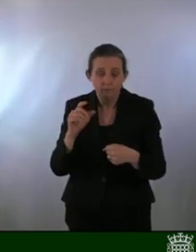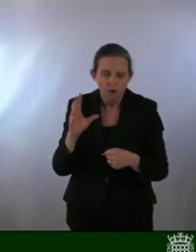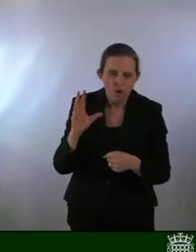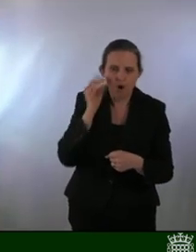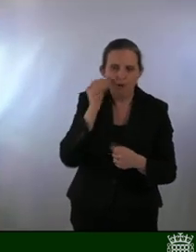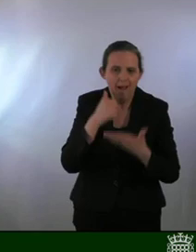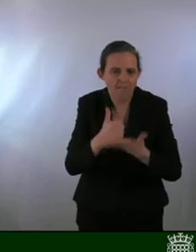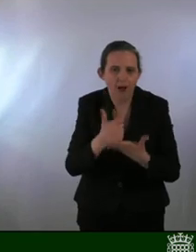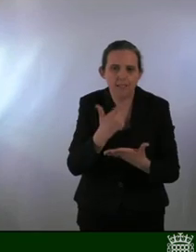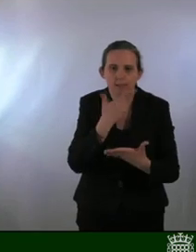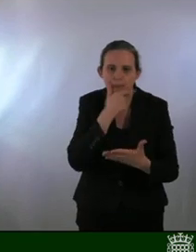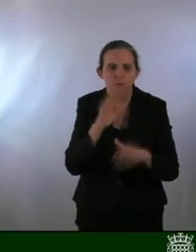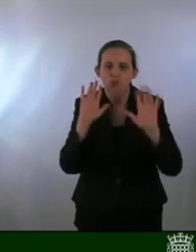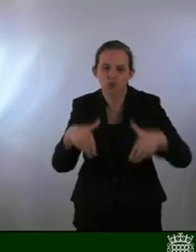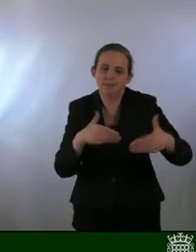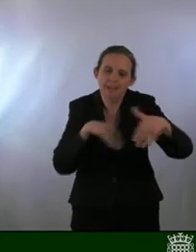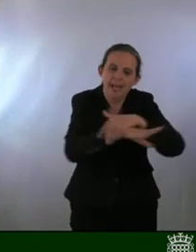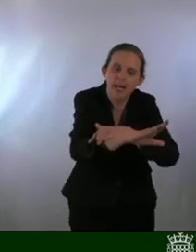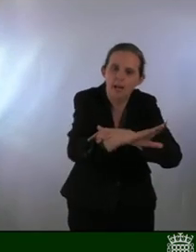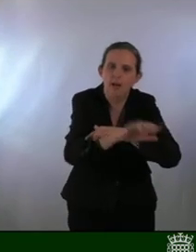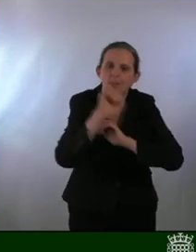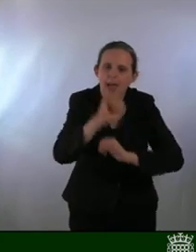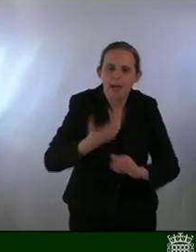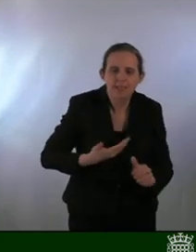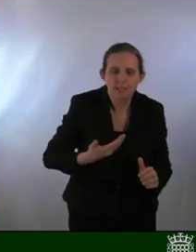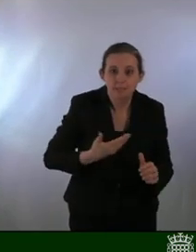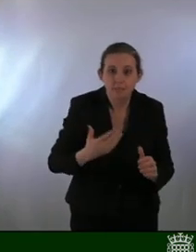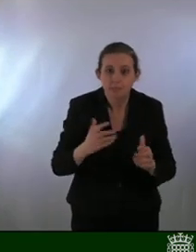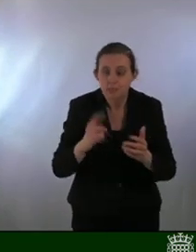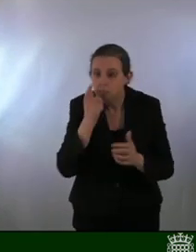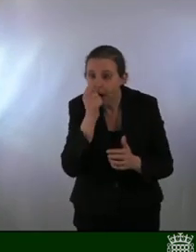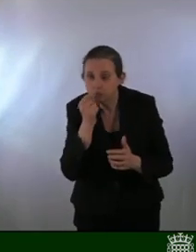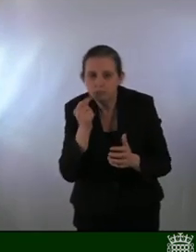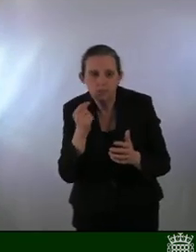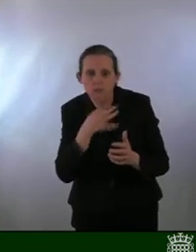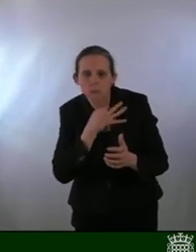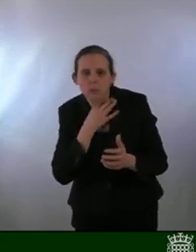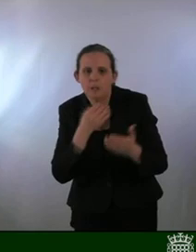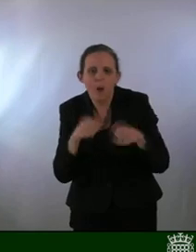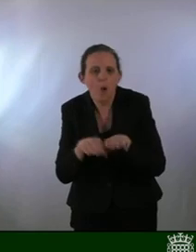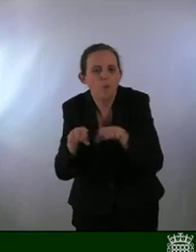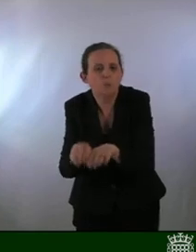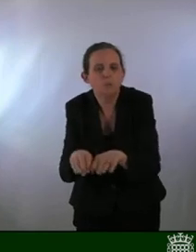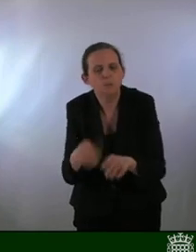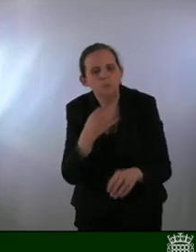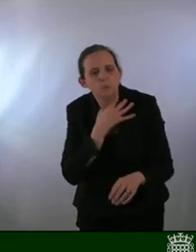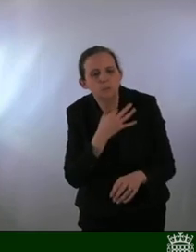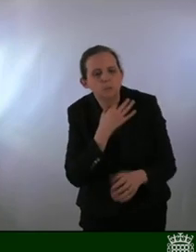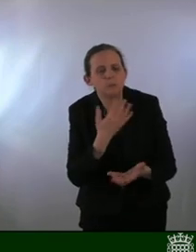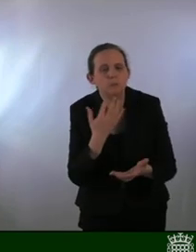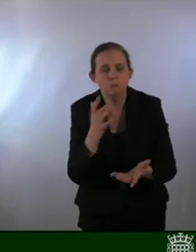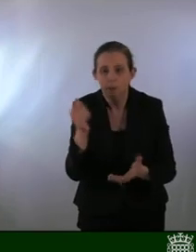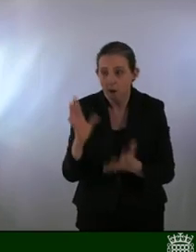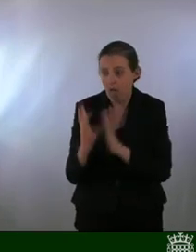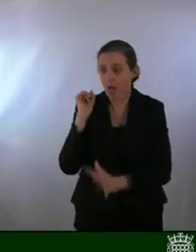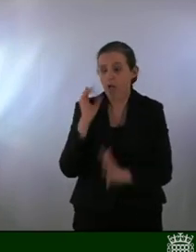their businesses, putting them under a great chance of not being viable moving forward. Mr Speaker, a lot has happened since the budget